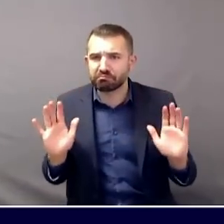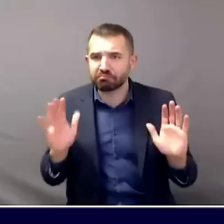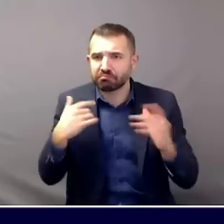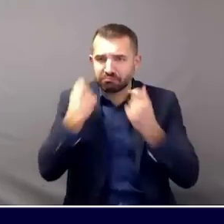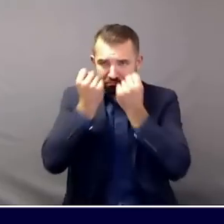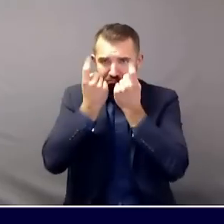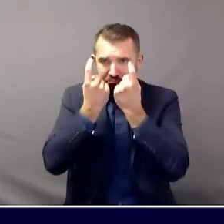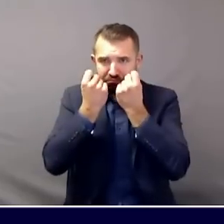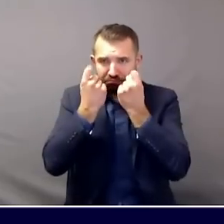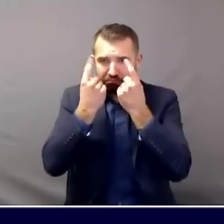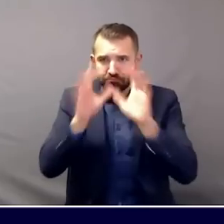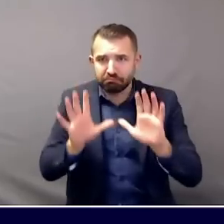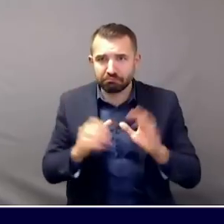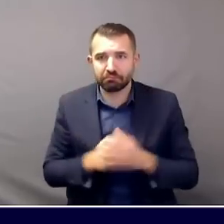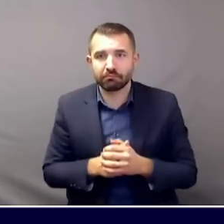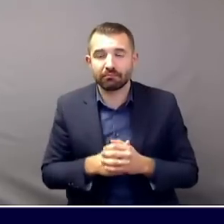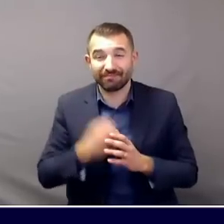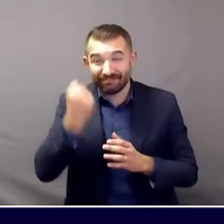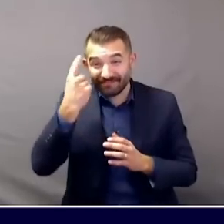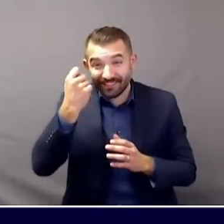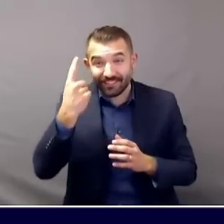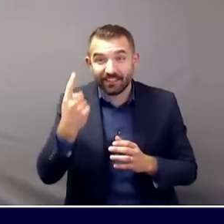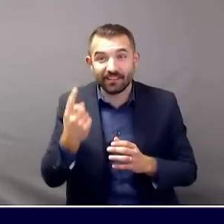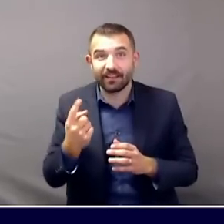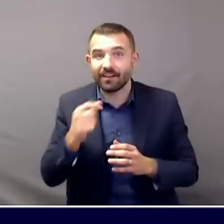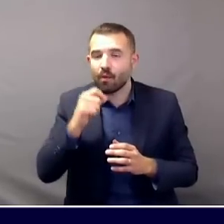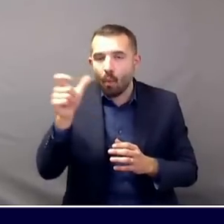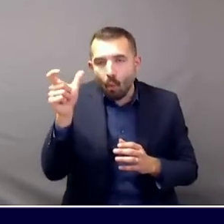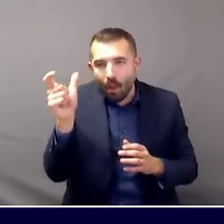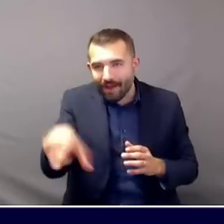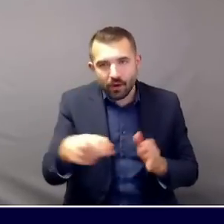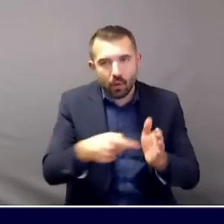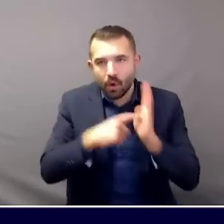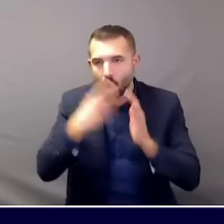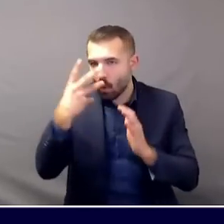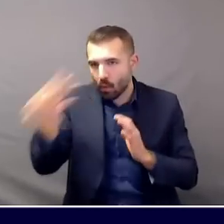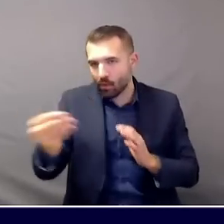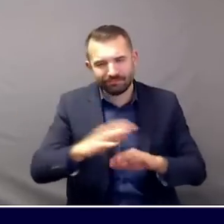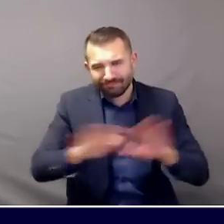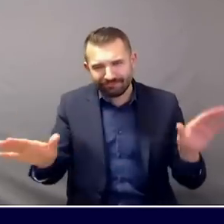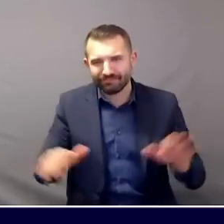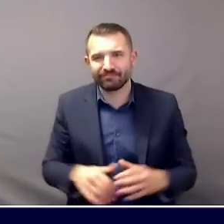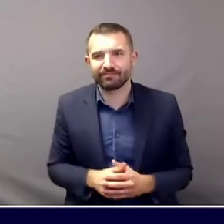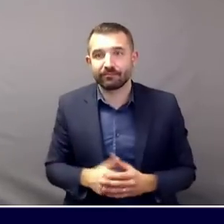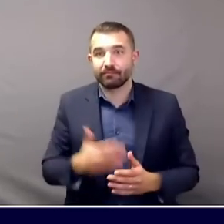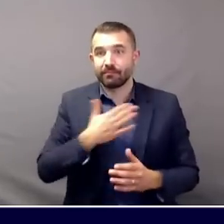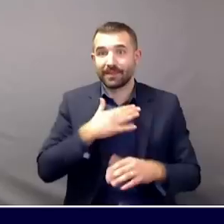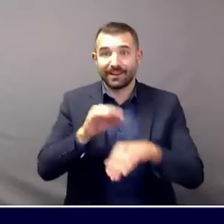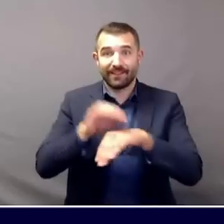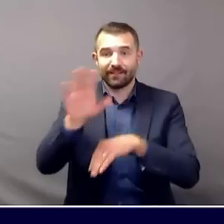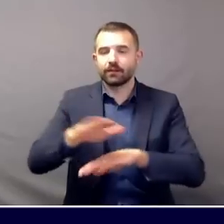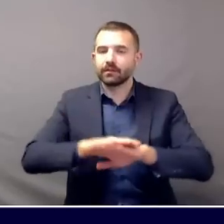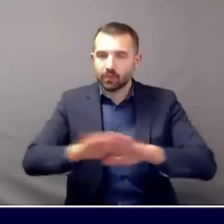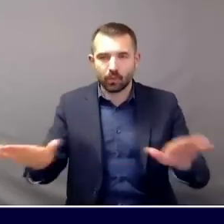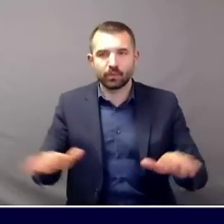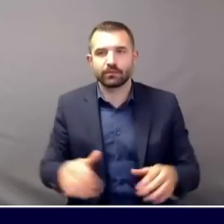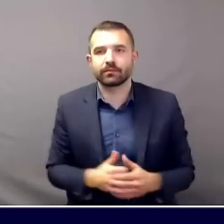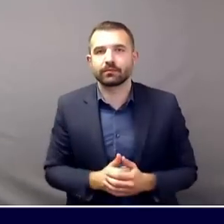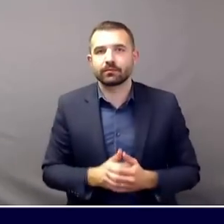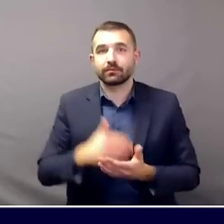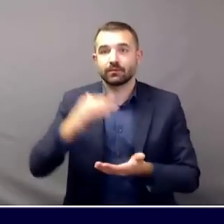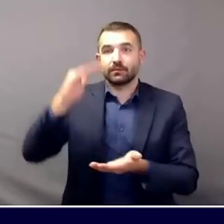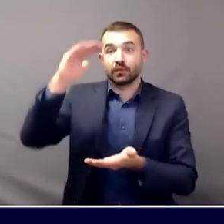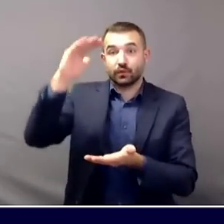if you don't absolutely have to go, don't go. That's my advice. The less travel, the